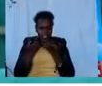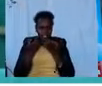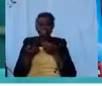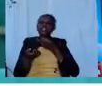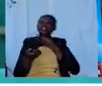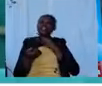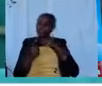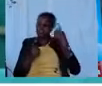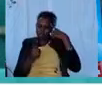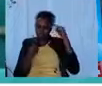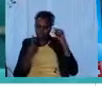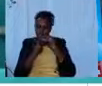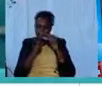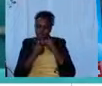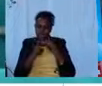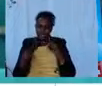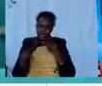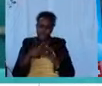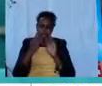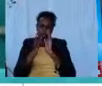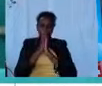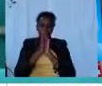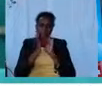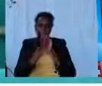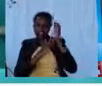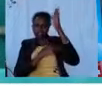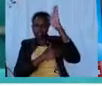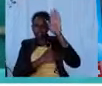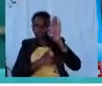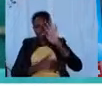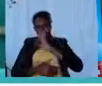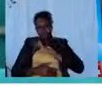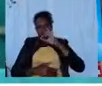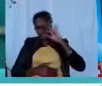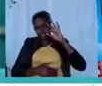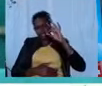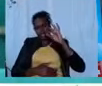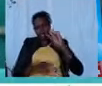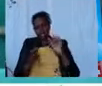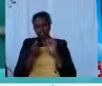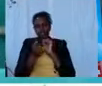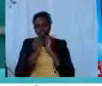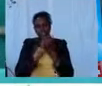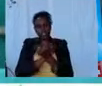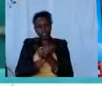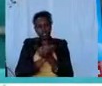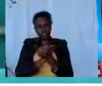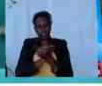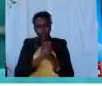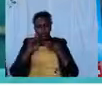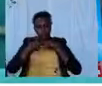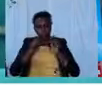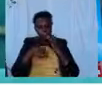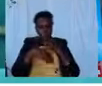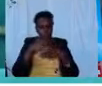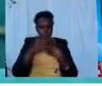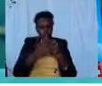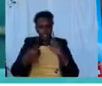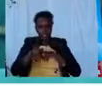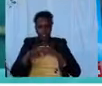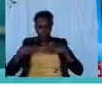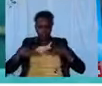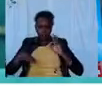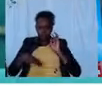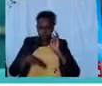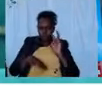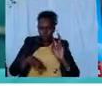your word. And Lord, we are praying that Lord, your spirit of revival may break forth, O God, even as people watch from